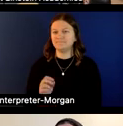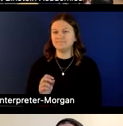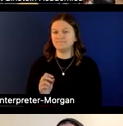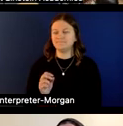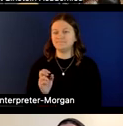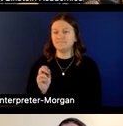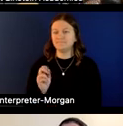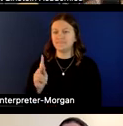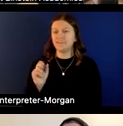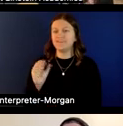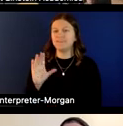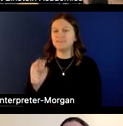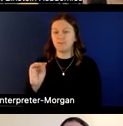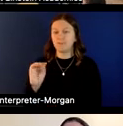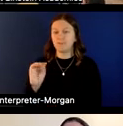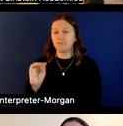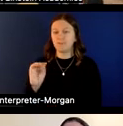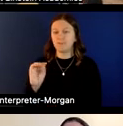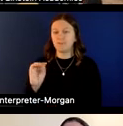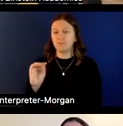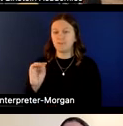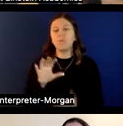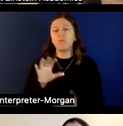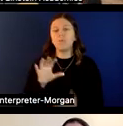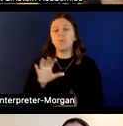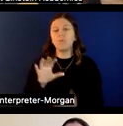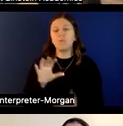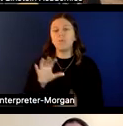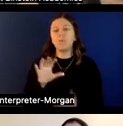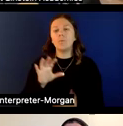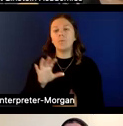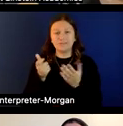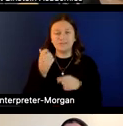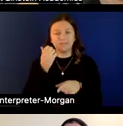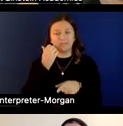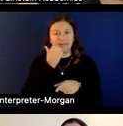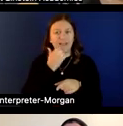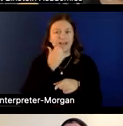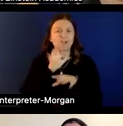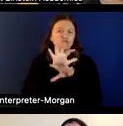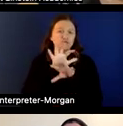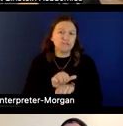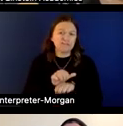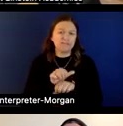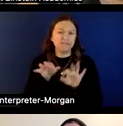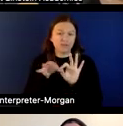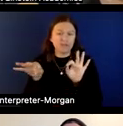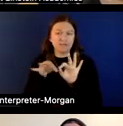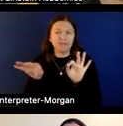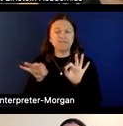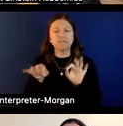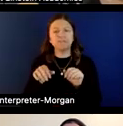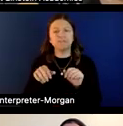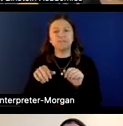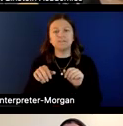So we went a little bit over those daily routine phrases. I put these, this is just in my family.